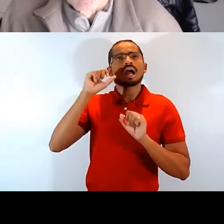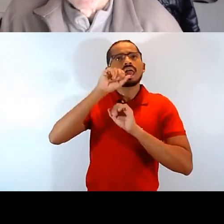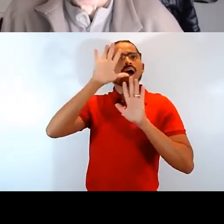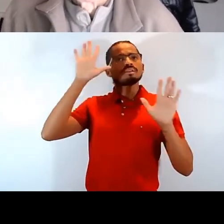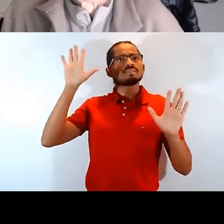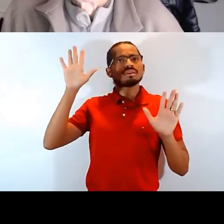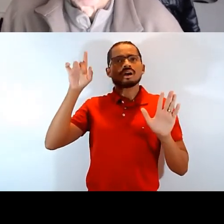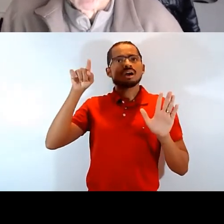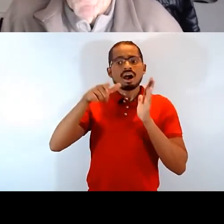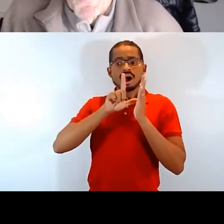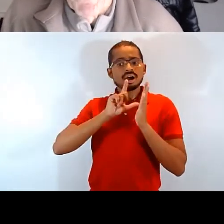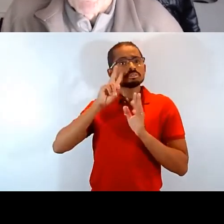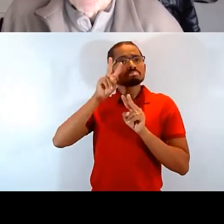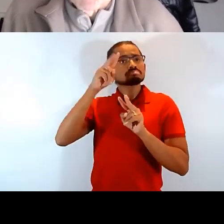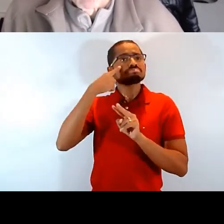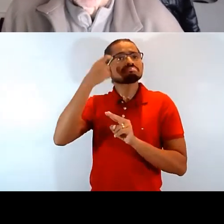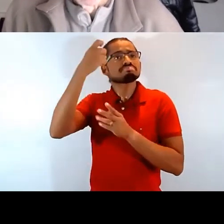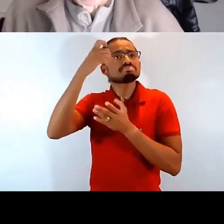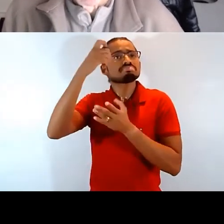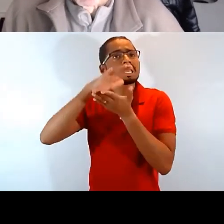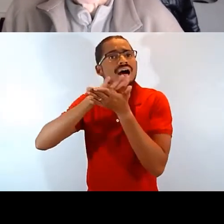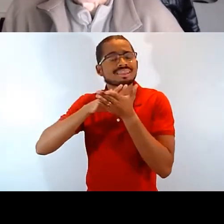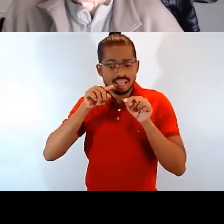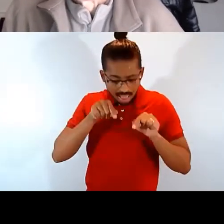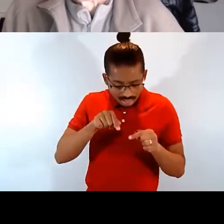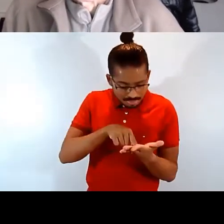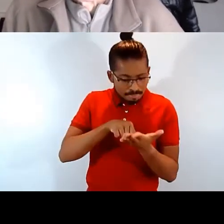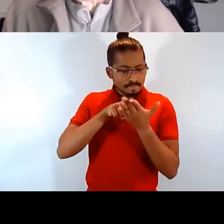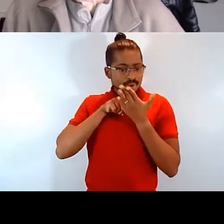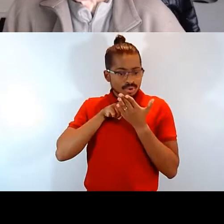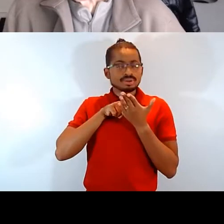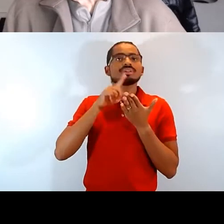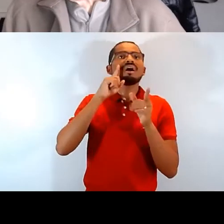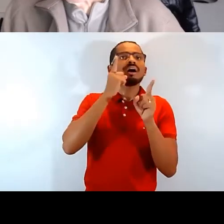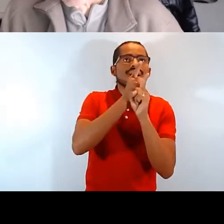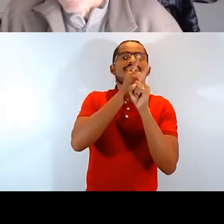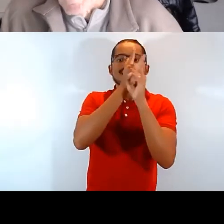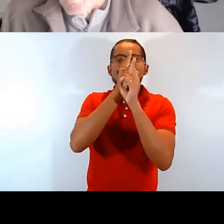hidden to your view when you only use your